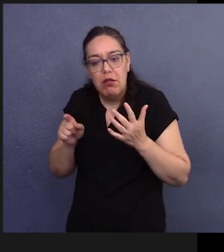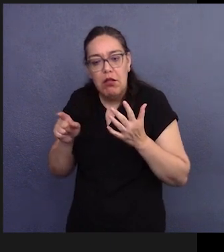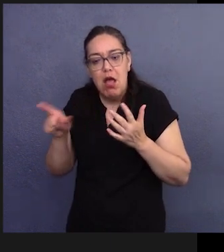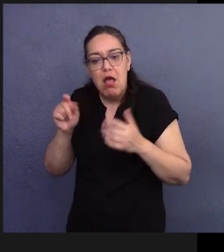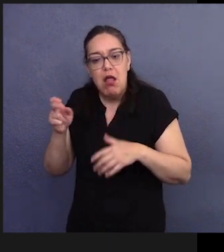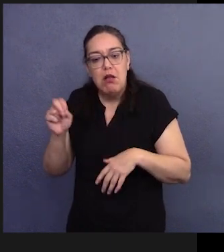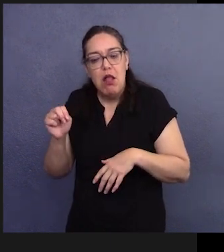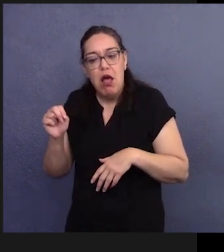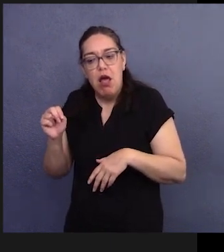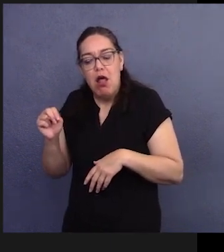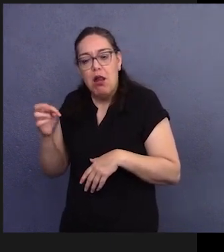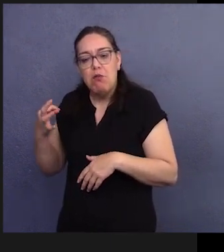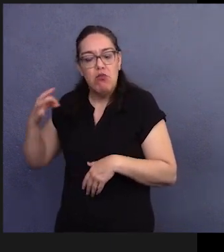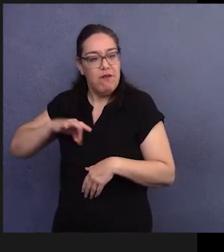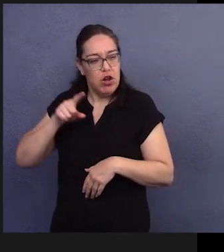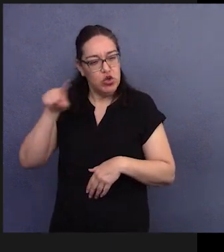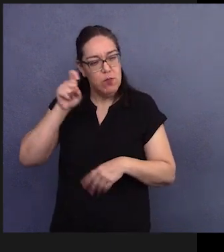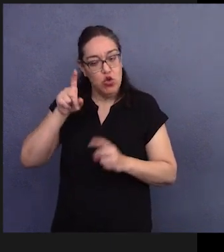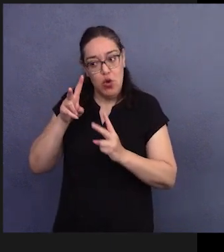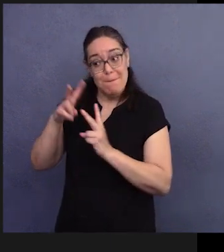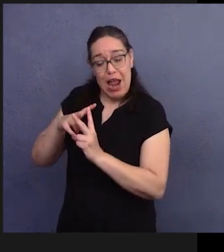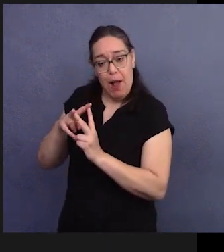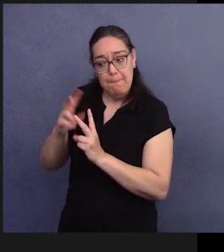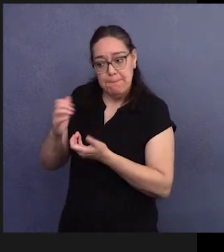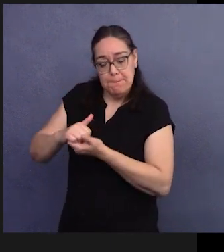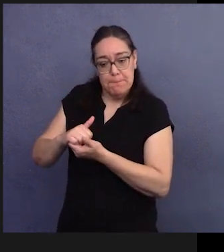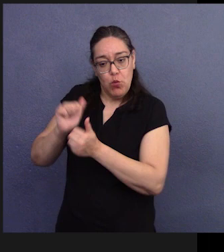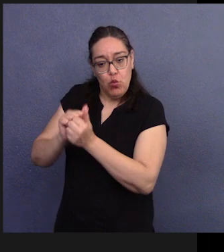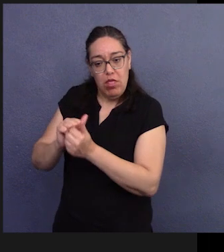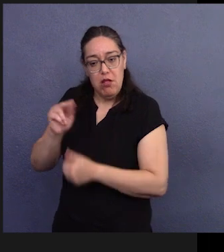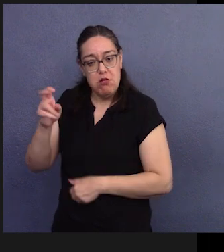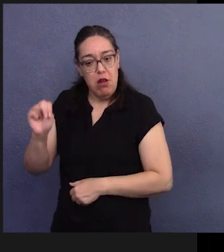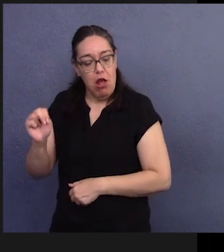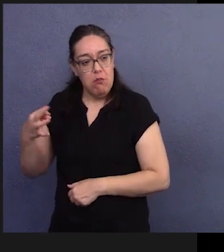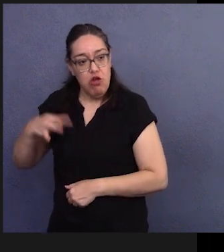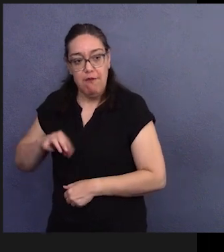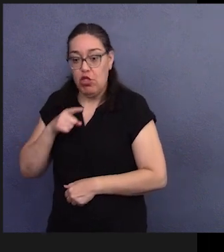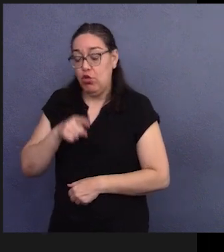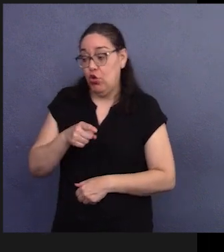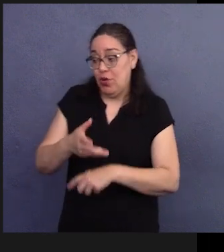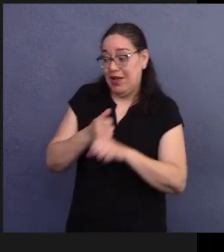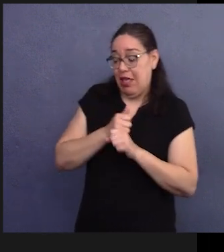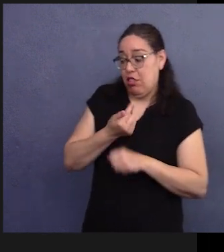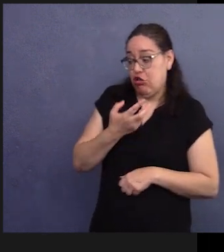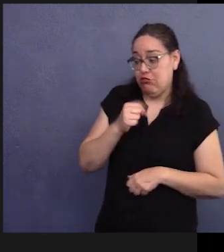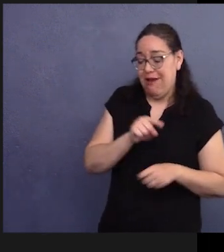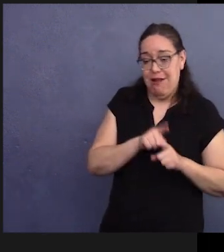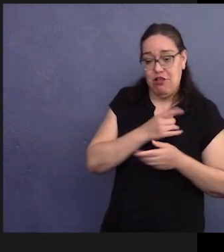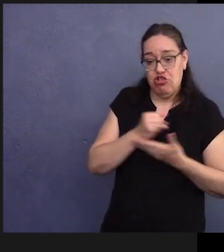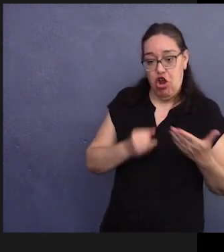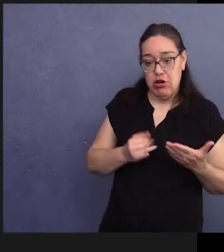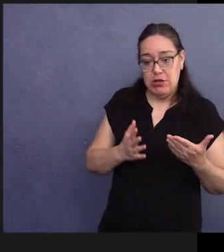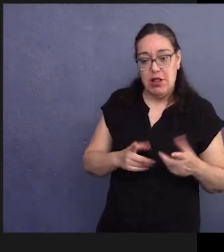a nonprofit to produce, or is it kind of like you get the grant as an artist and then you can hold spaces with